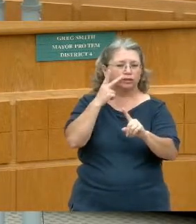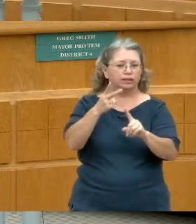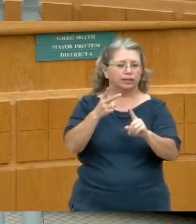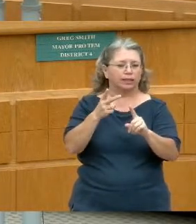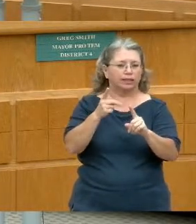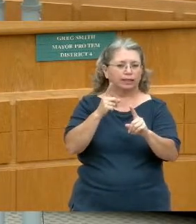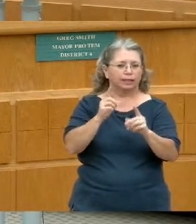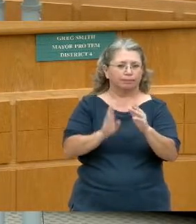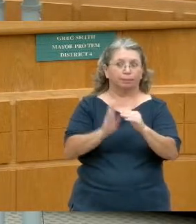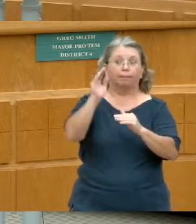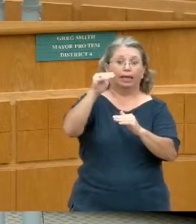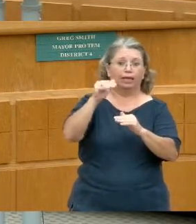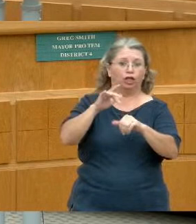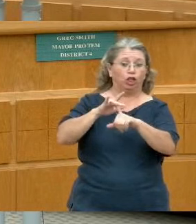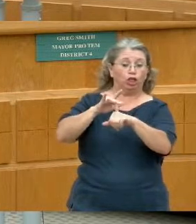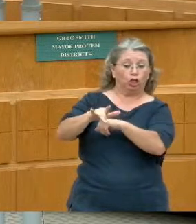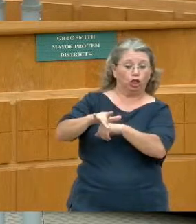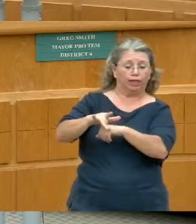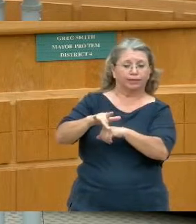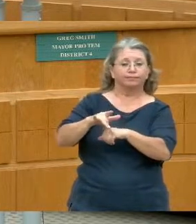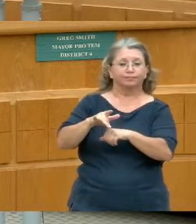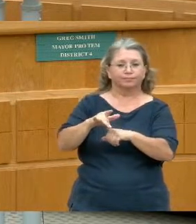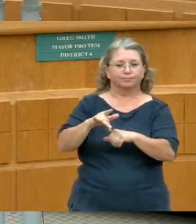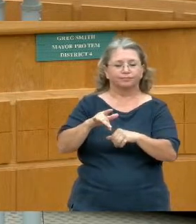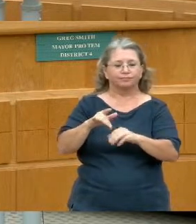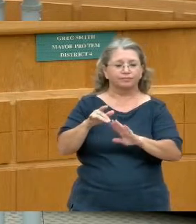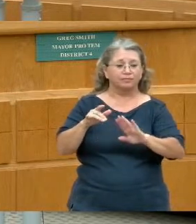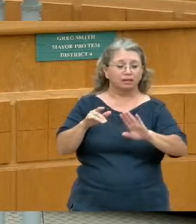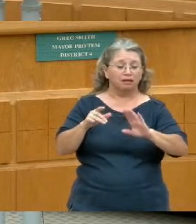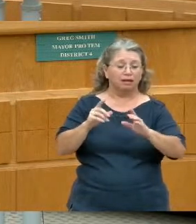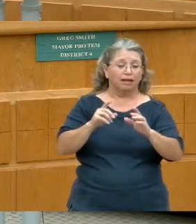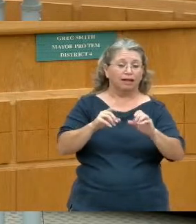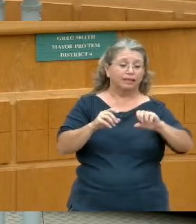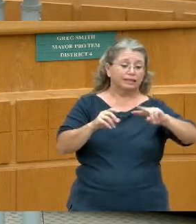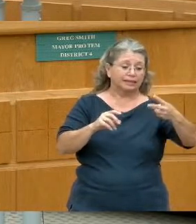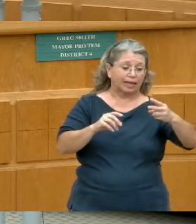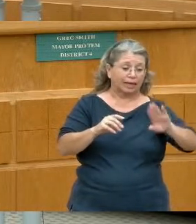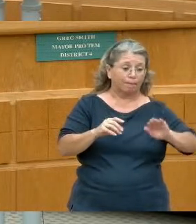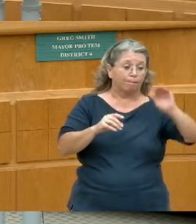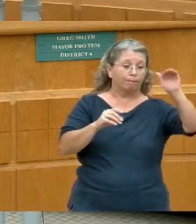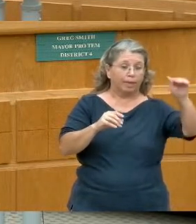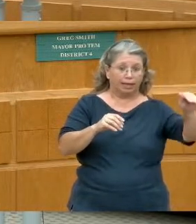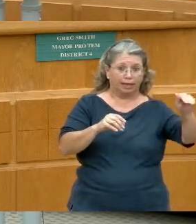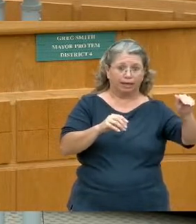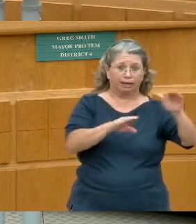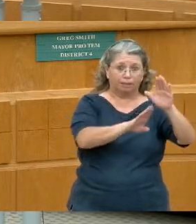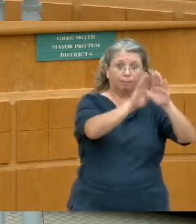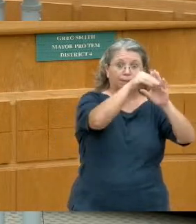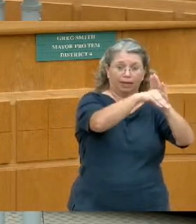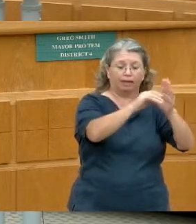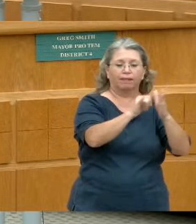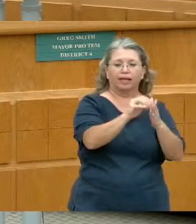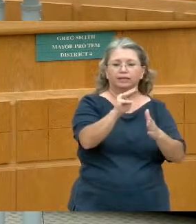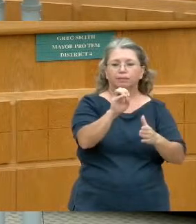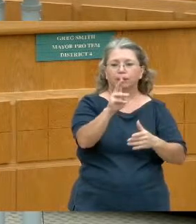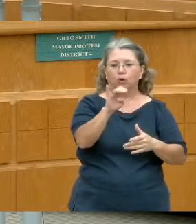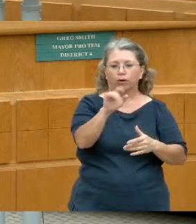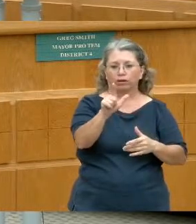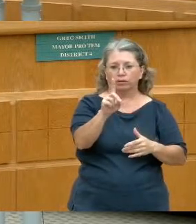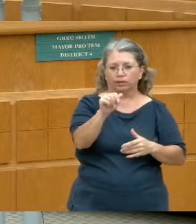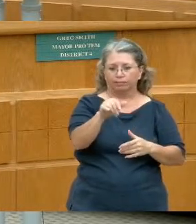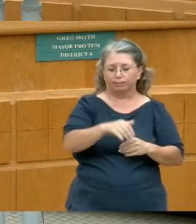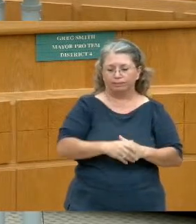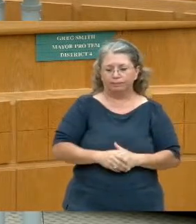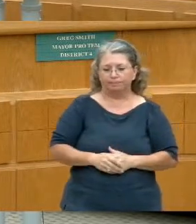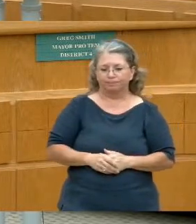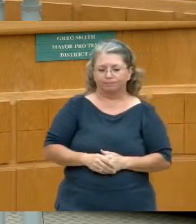graph, that's spring break. If you see a peak farther on the graph, that's Memorial Day. Okay, another interesting thing we can do is